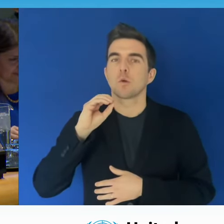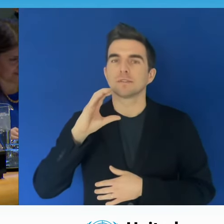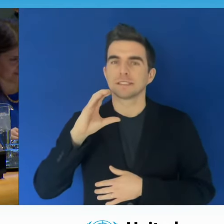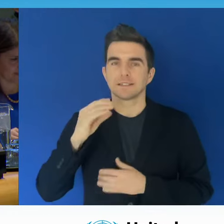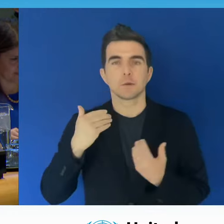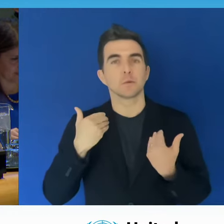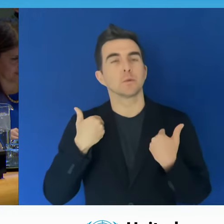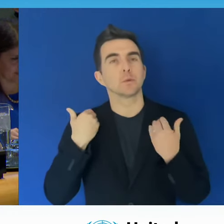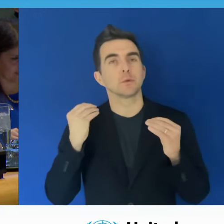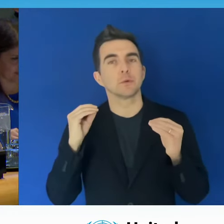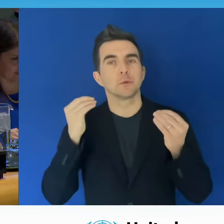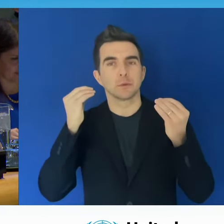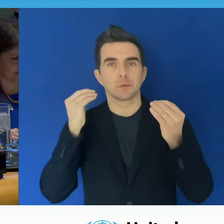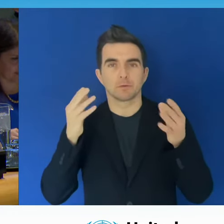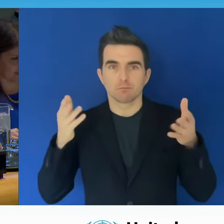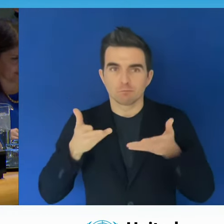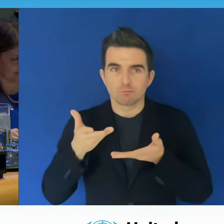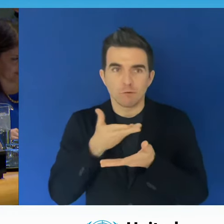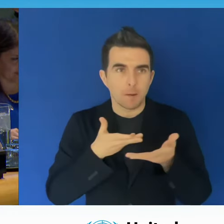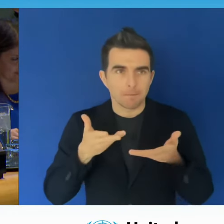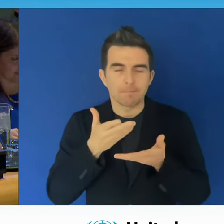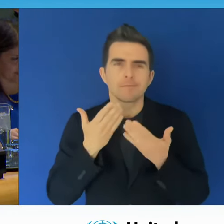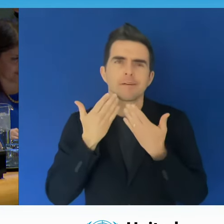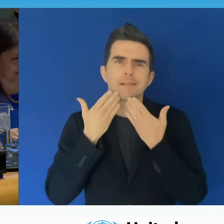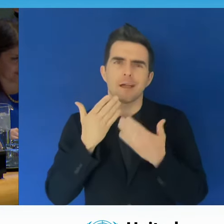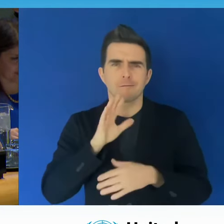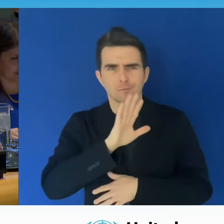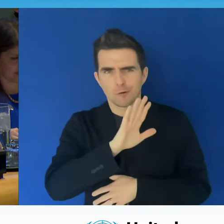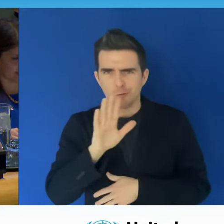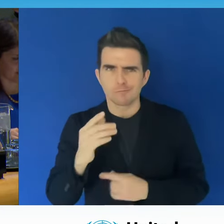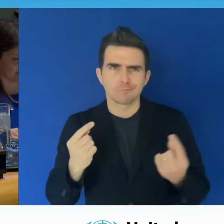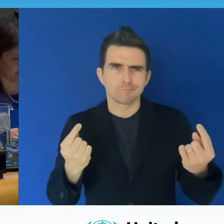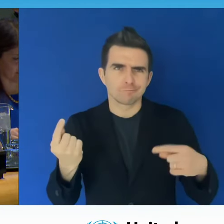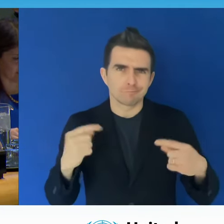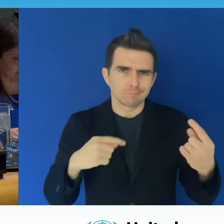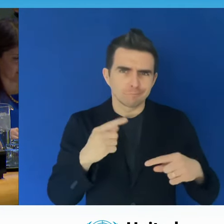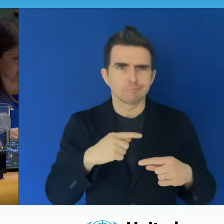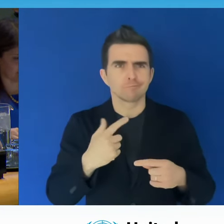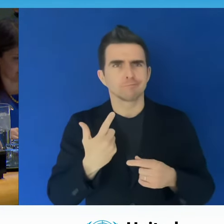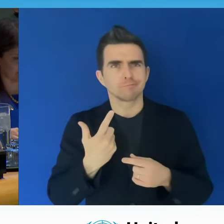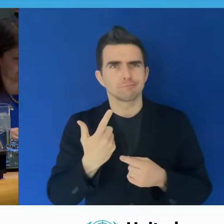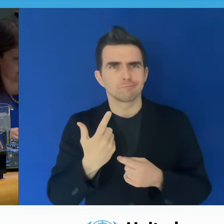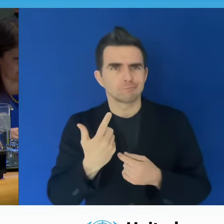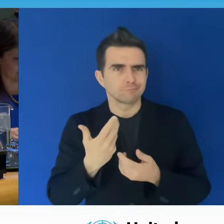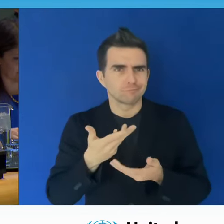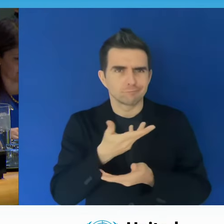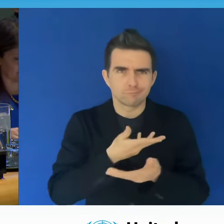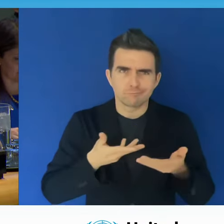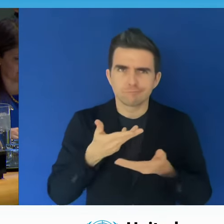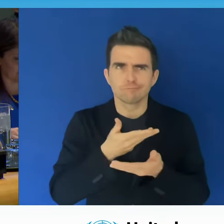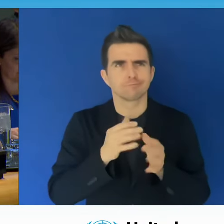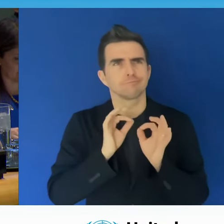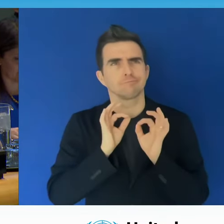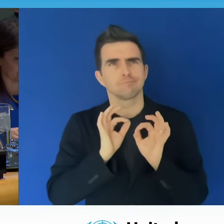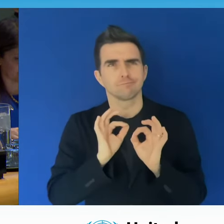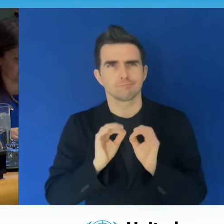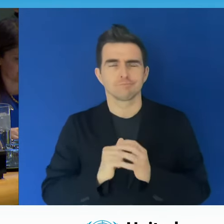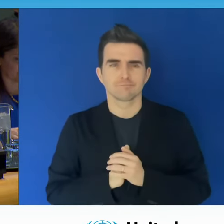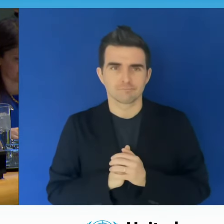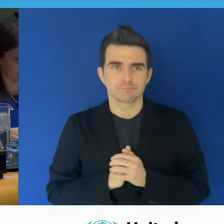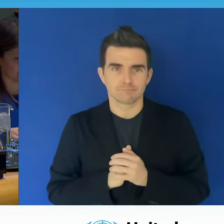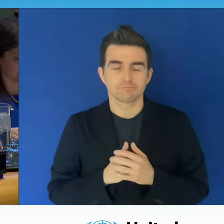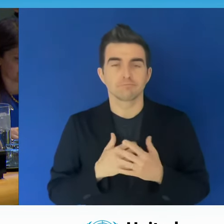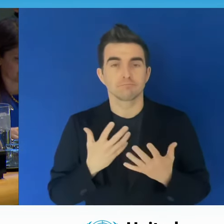more vital than ever. Our world is bristling with challenges, tragedies, and injustices, many of